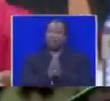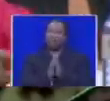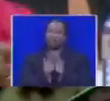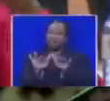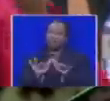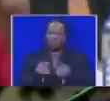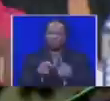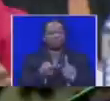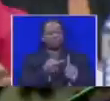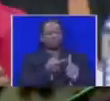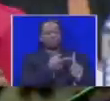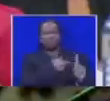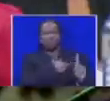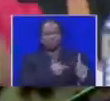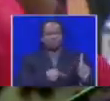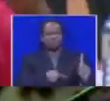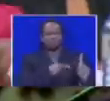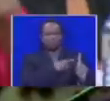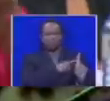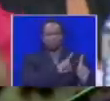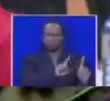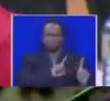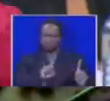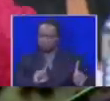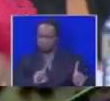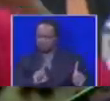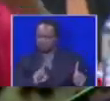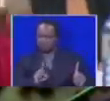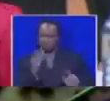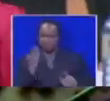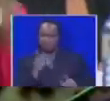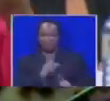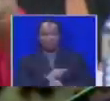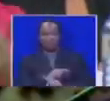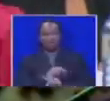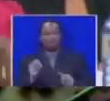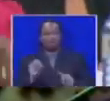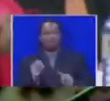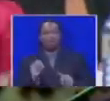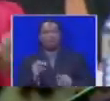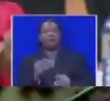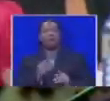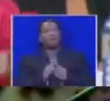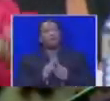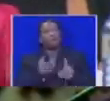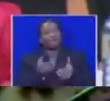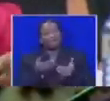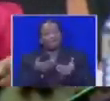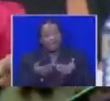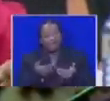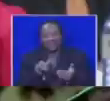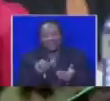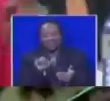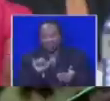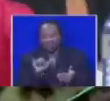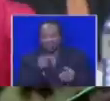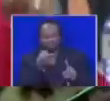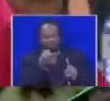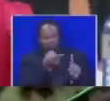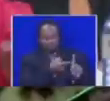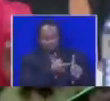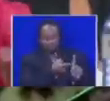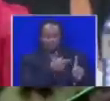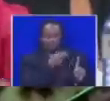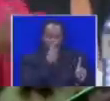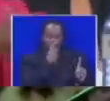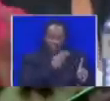the president to speak here up until there is a process to rehabilitate him. There must be